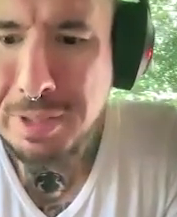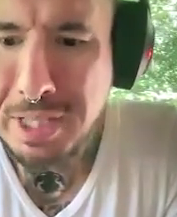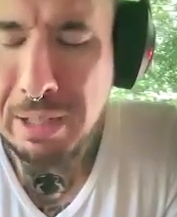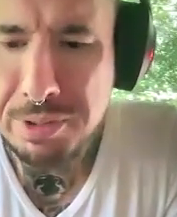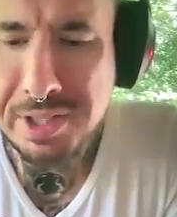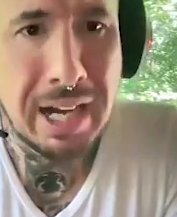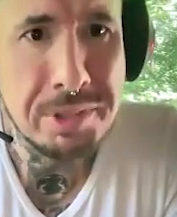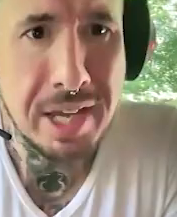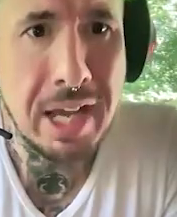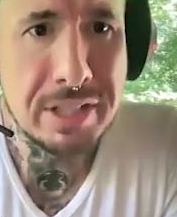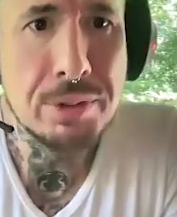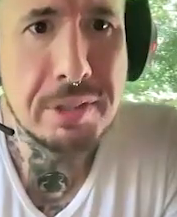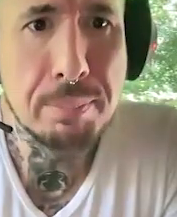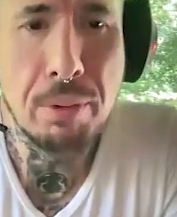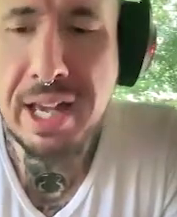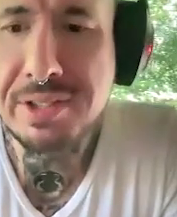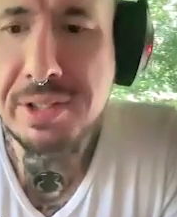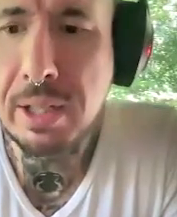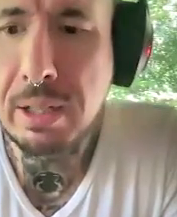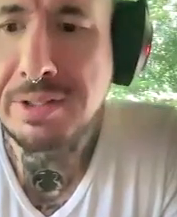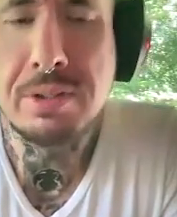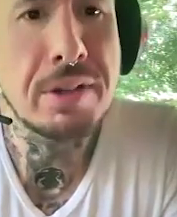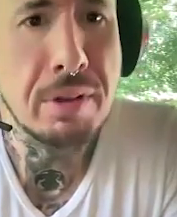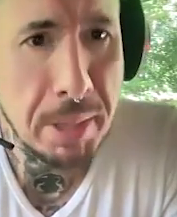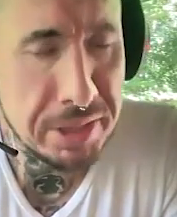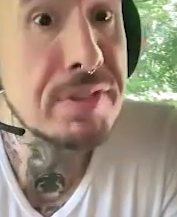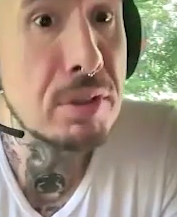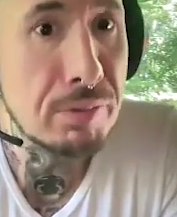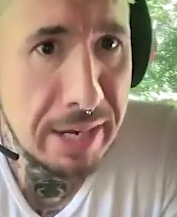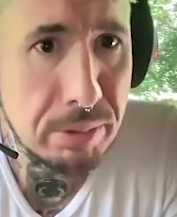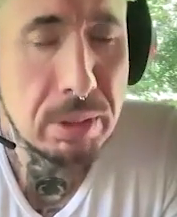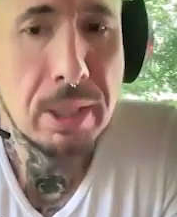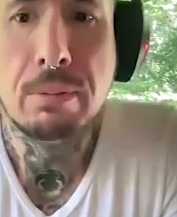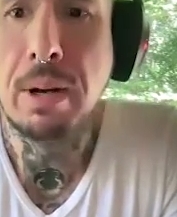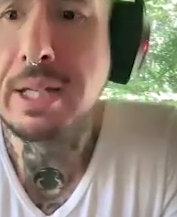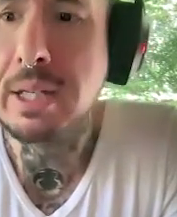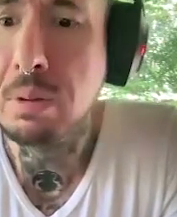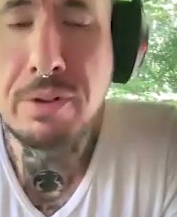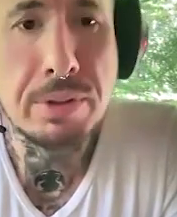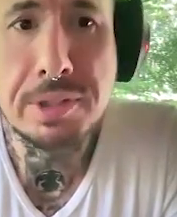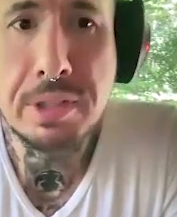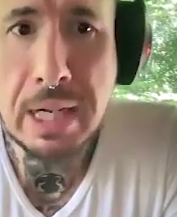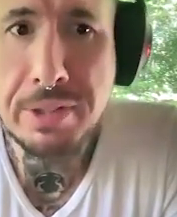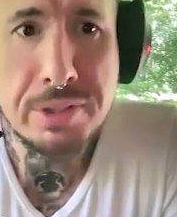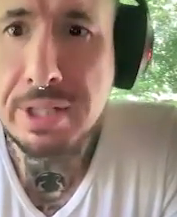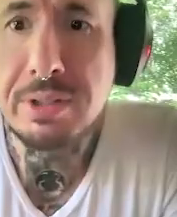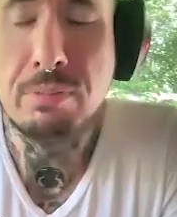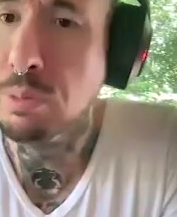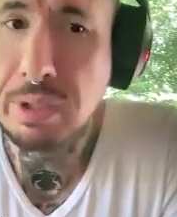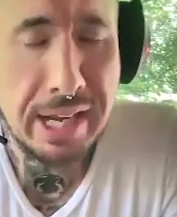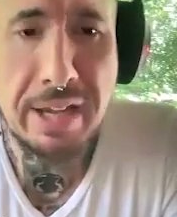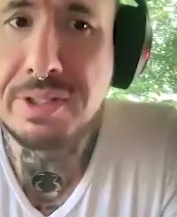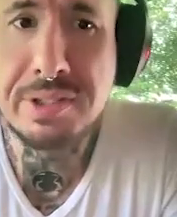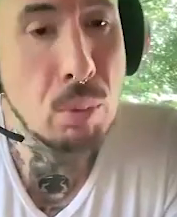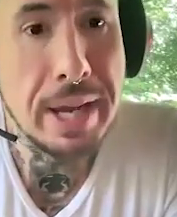But yeah, I was a heavy user, both as a method of survival, right? If you're sleeping on the streets,